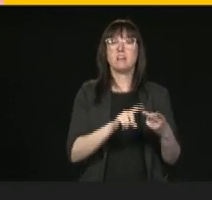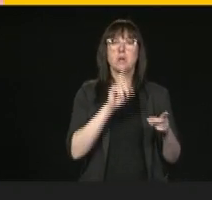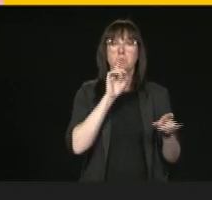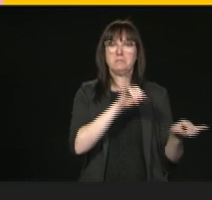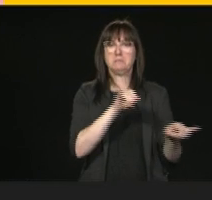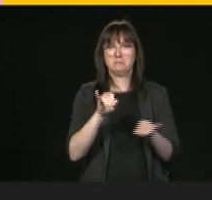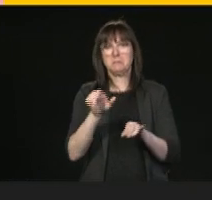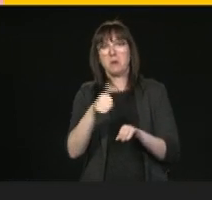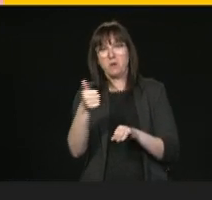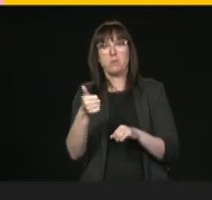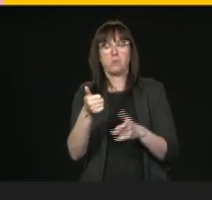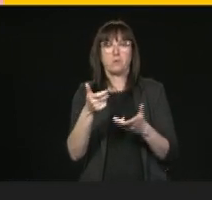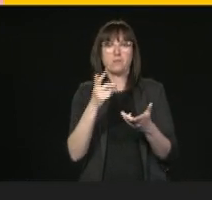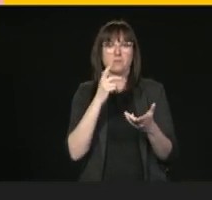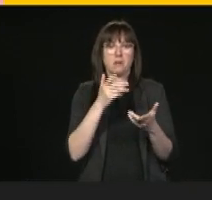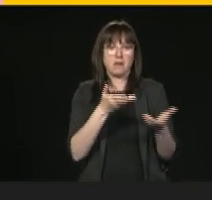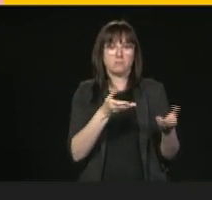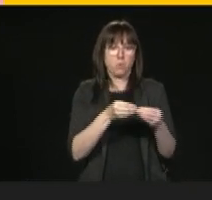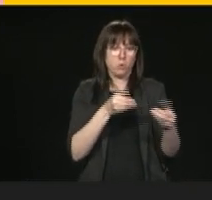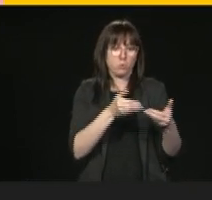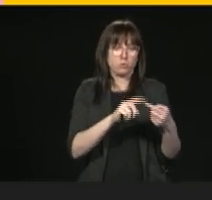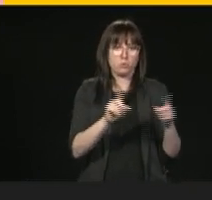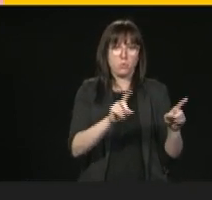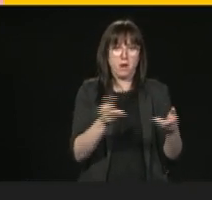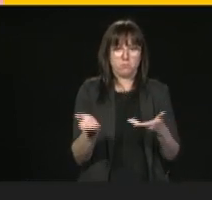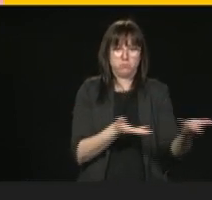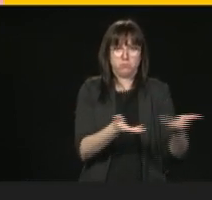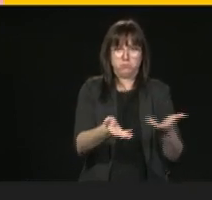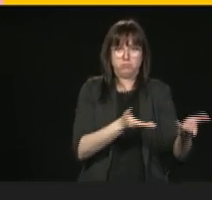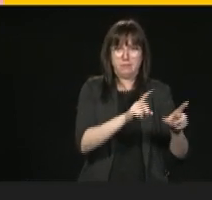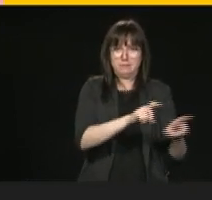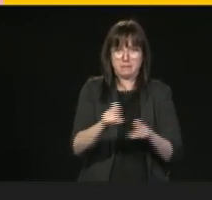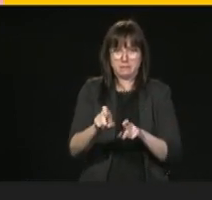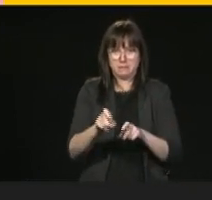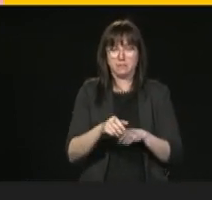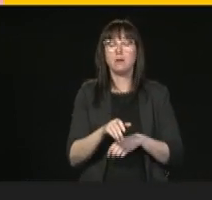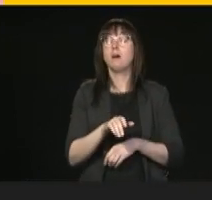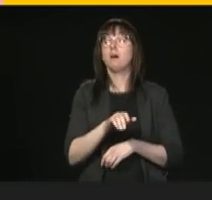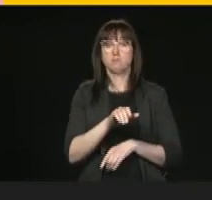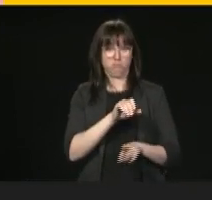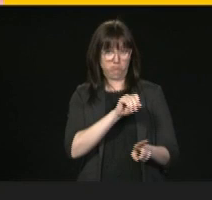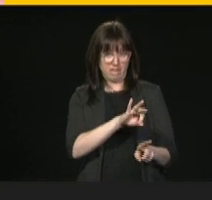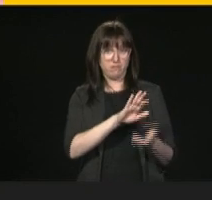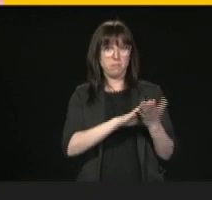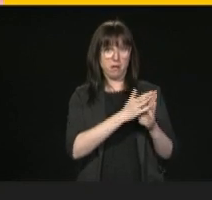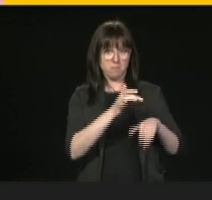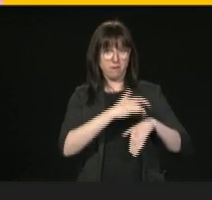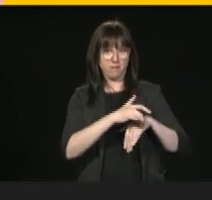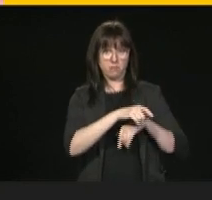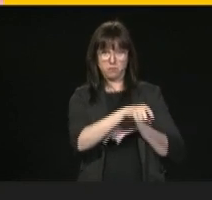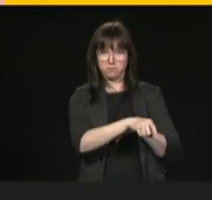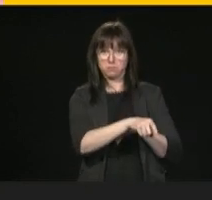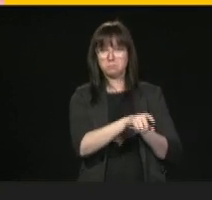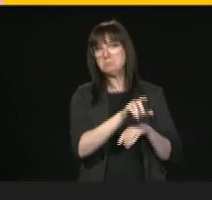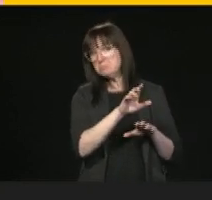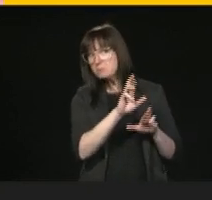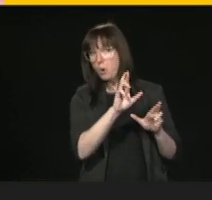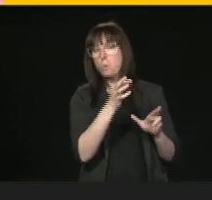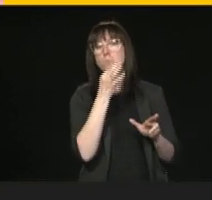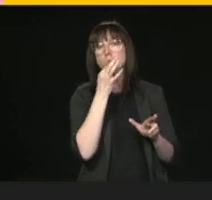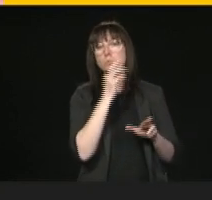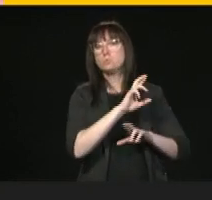As was mentioned earlier, these types of tests, if they become available, and we hopefully expect sooner than later, will be a godsend